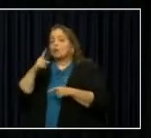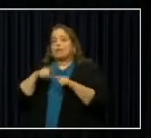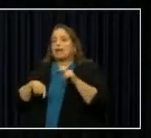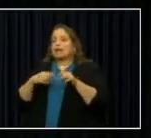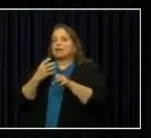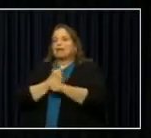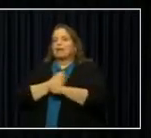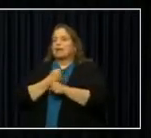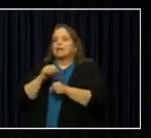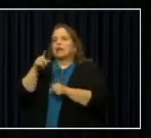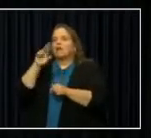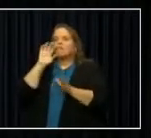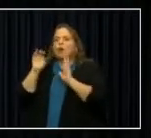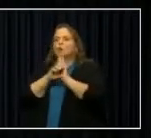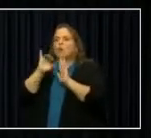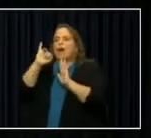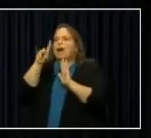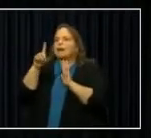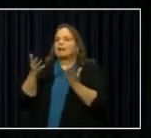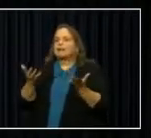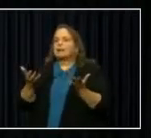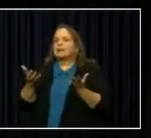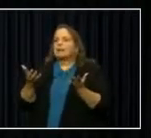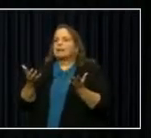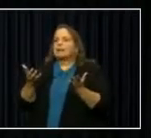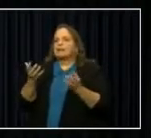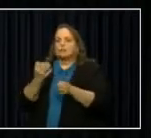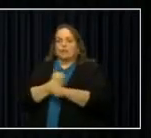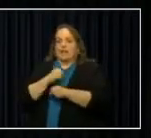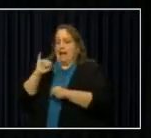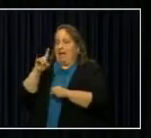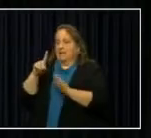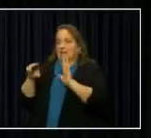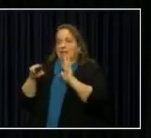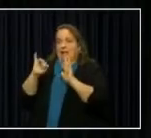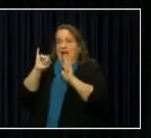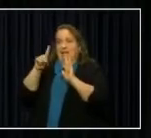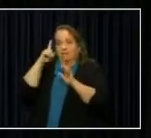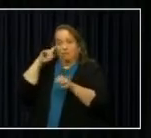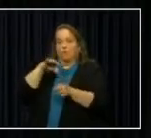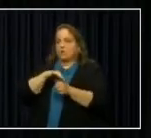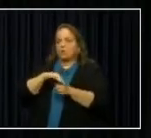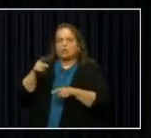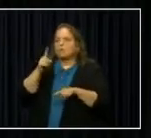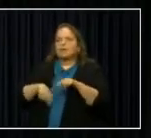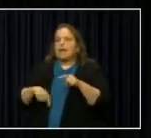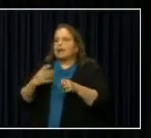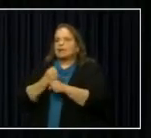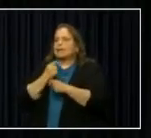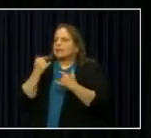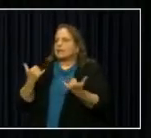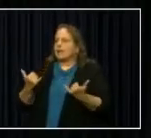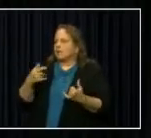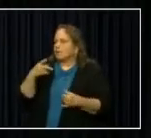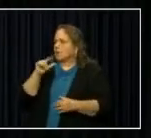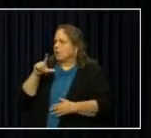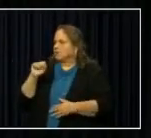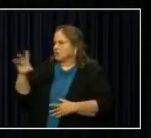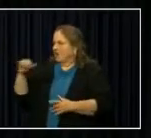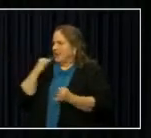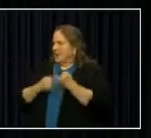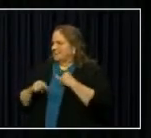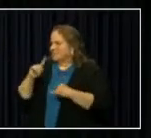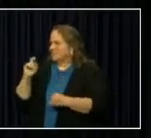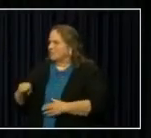be incredibly hard to get a version of an ID that you could present at the polls. Phil, you get the last